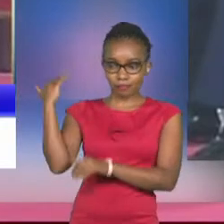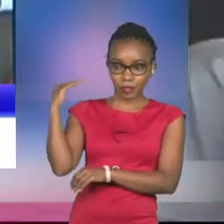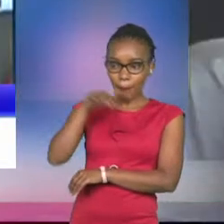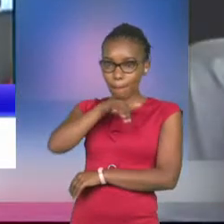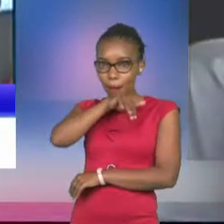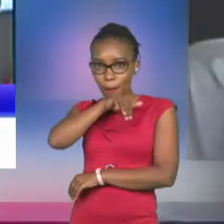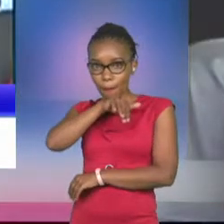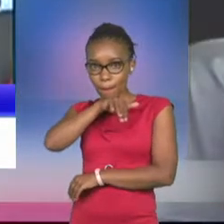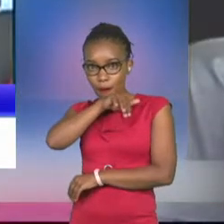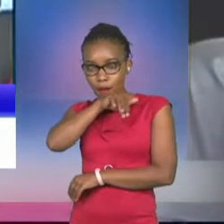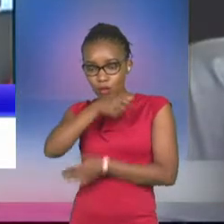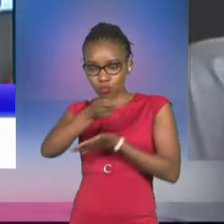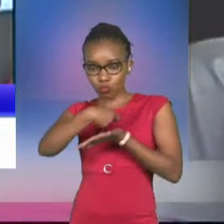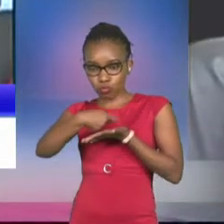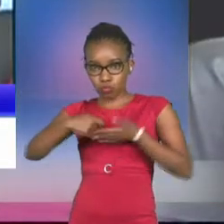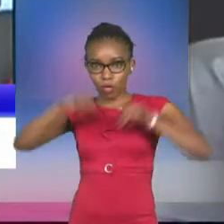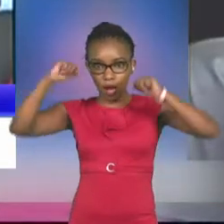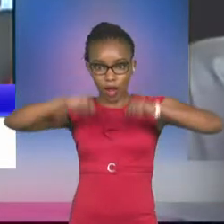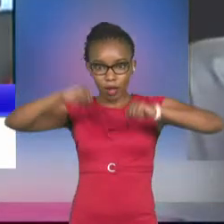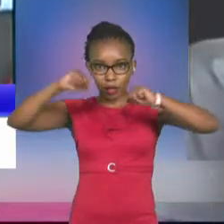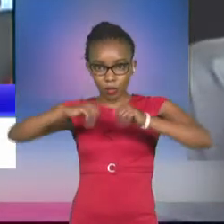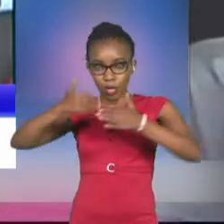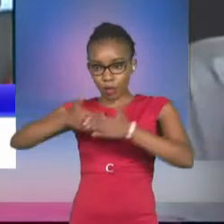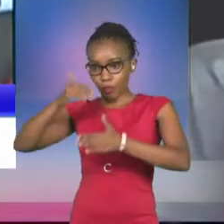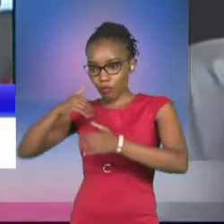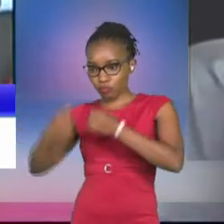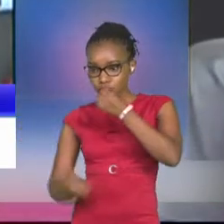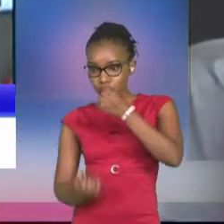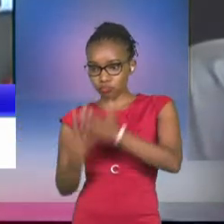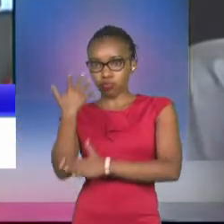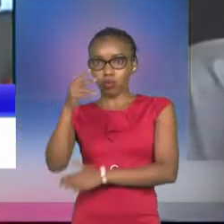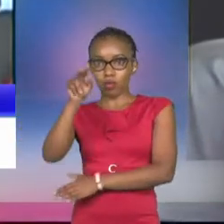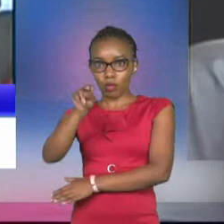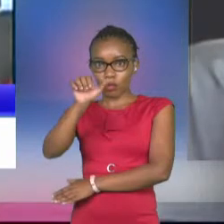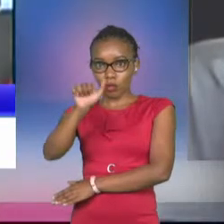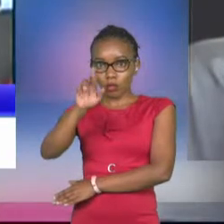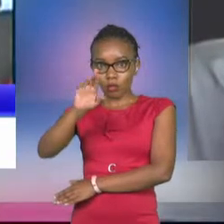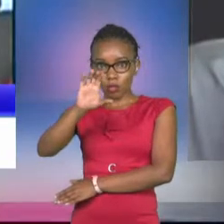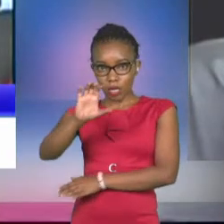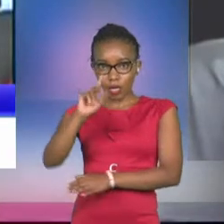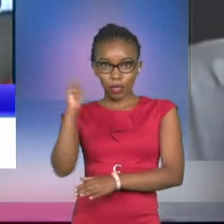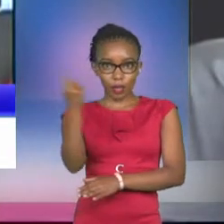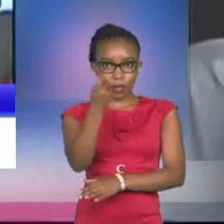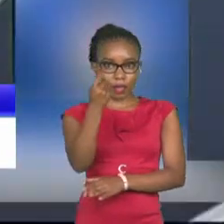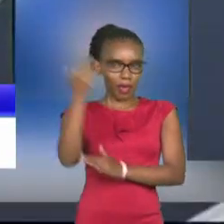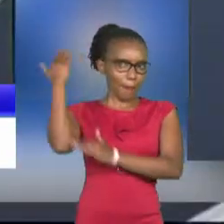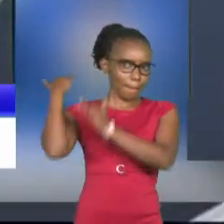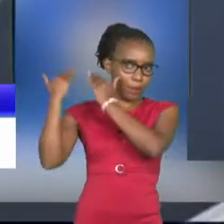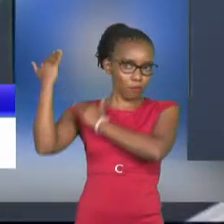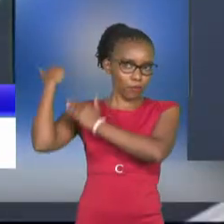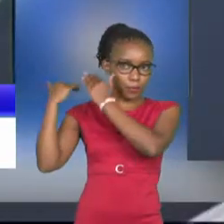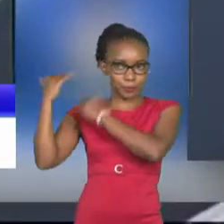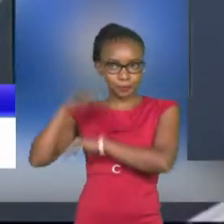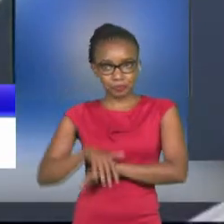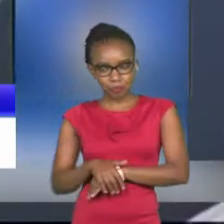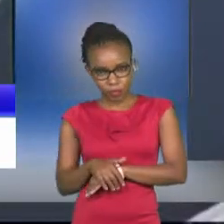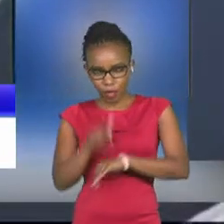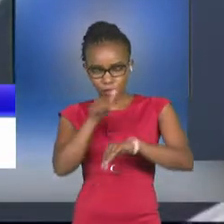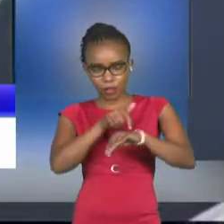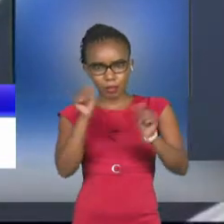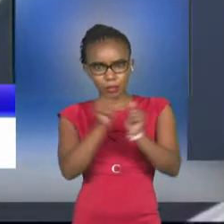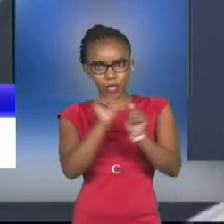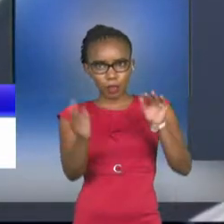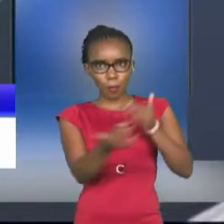Odinga, signed the coalition agreement before the initiation of NAK Kenya coalition during those times. 10 o'clock in the morning,